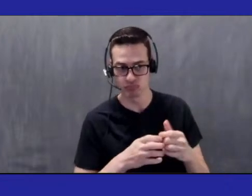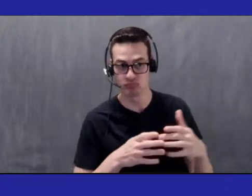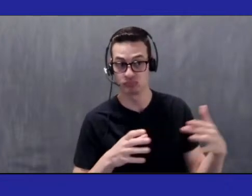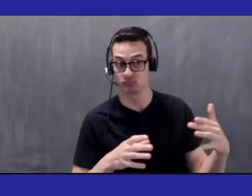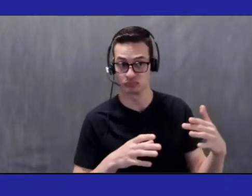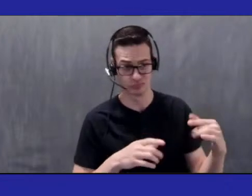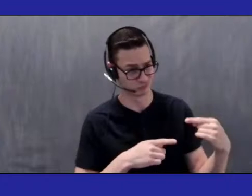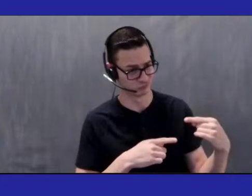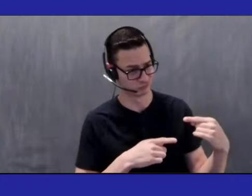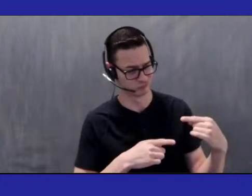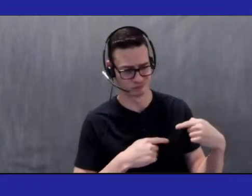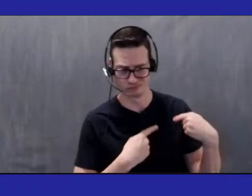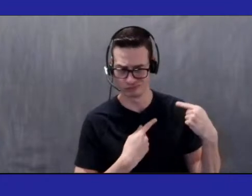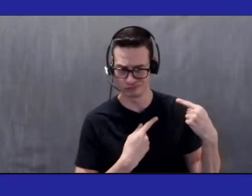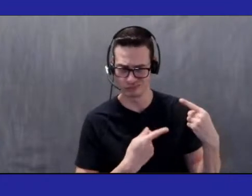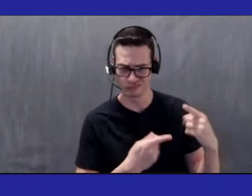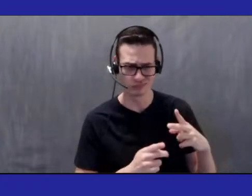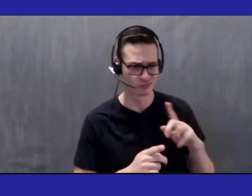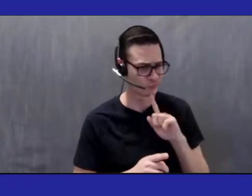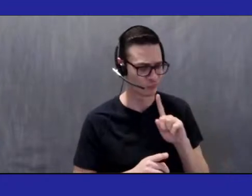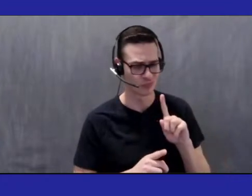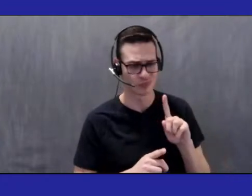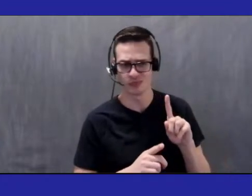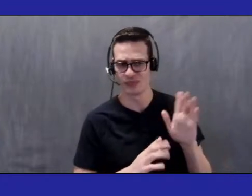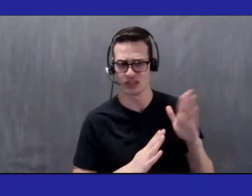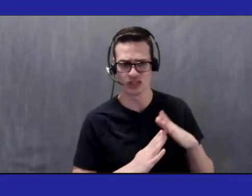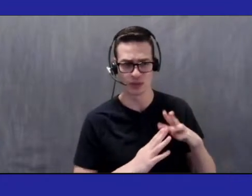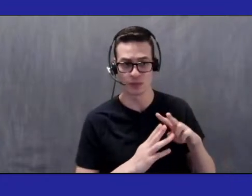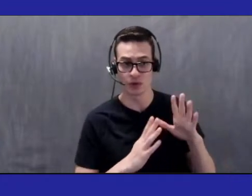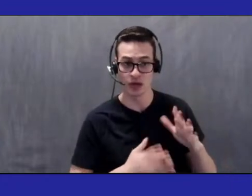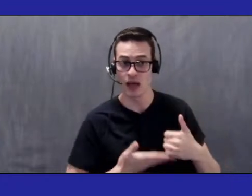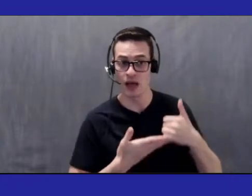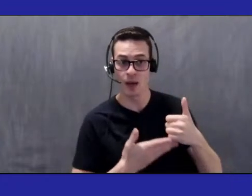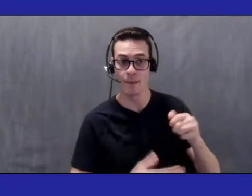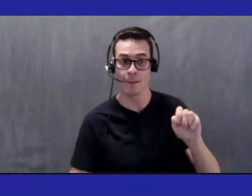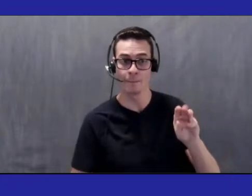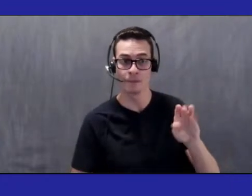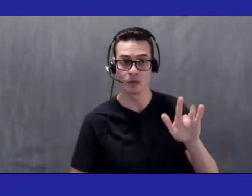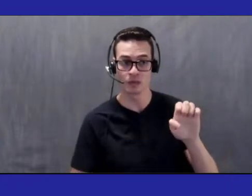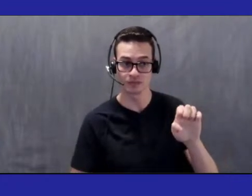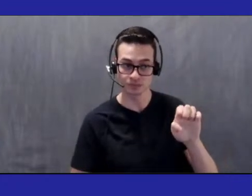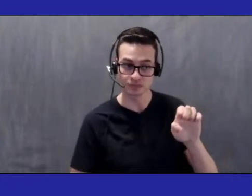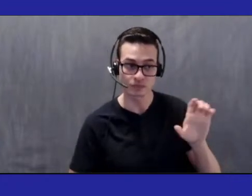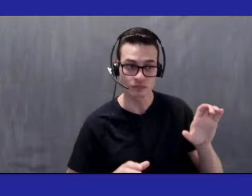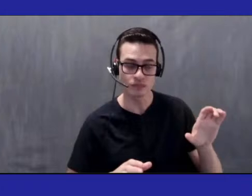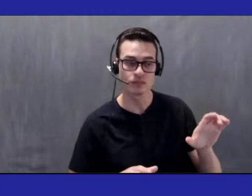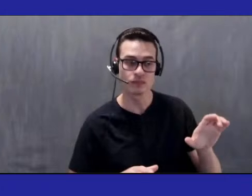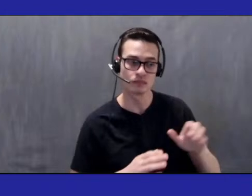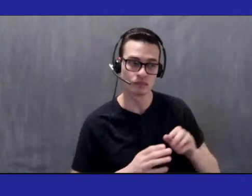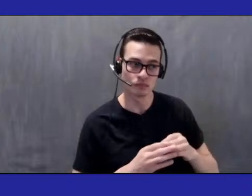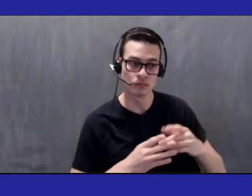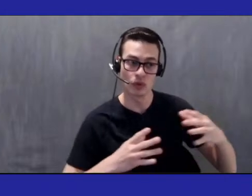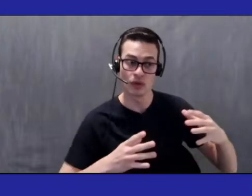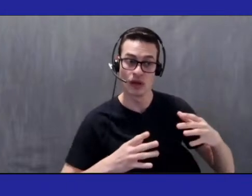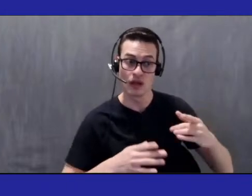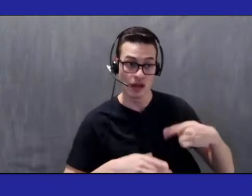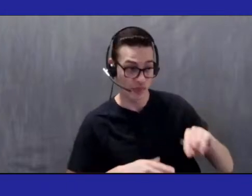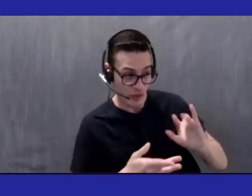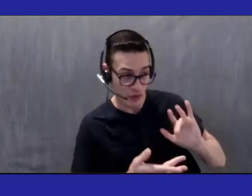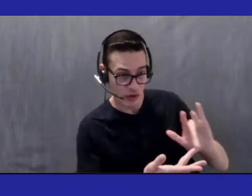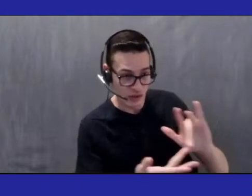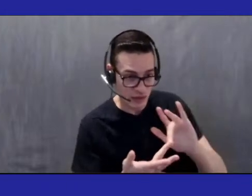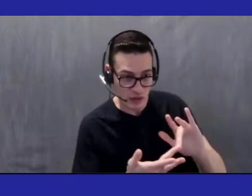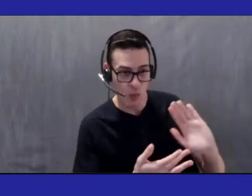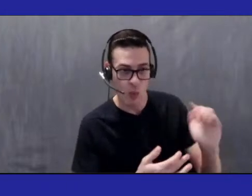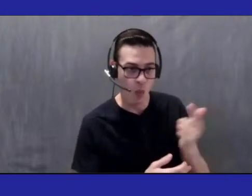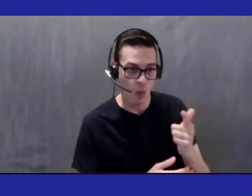real partner in helping MWBEs grow. And they do weekly touch bases with their MWBE